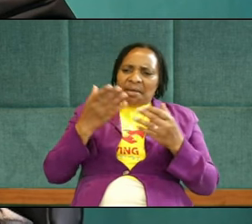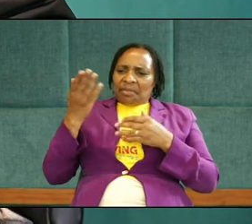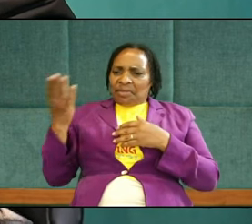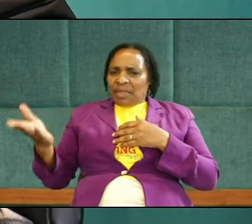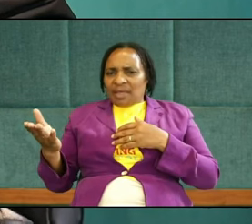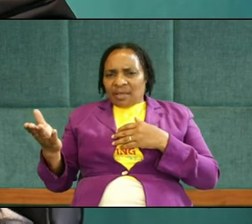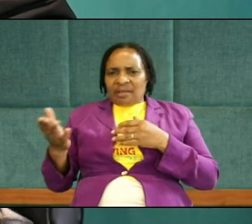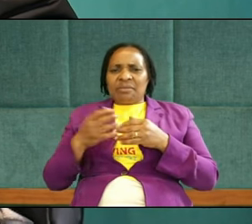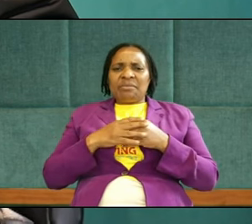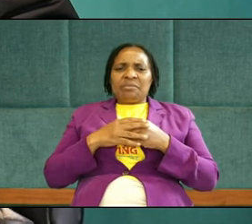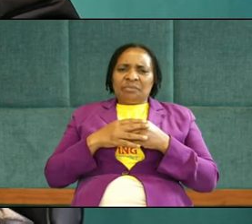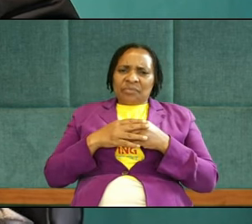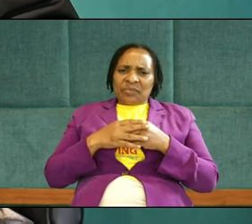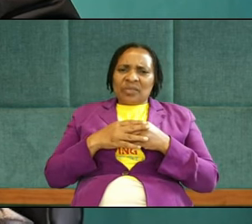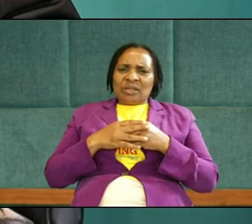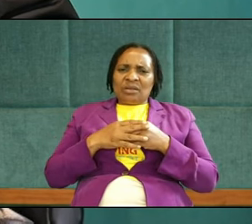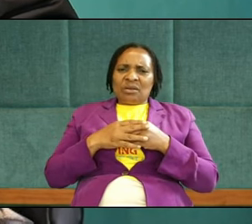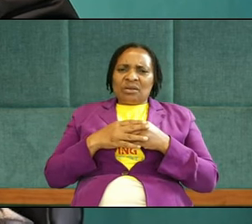and